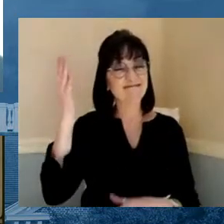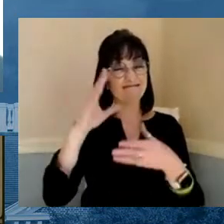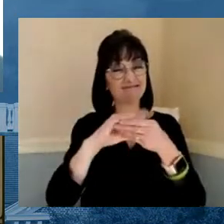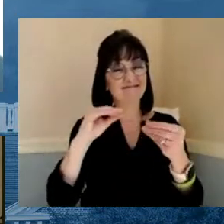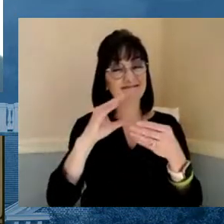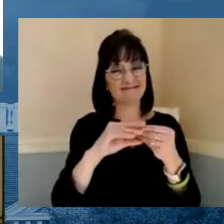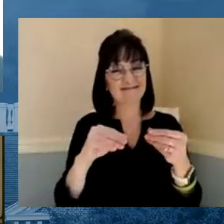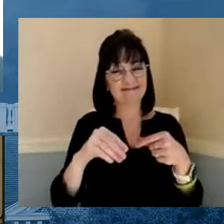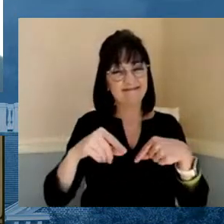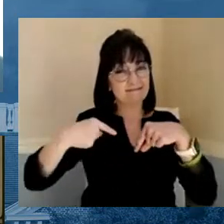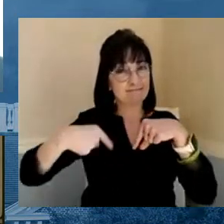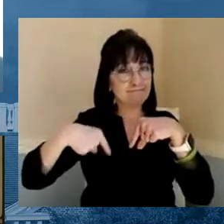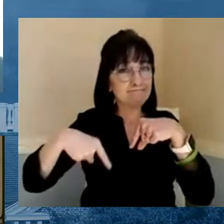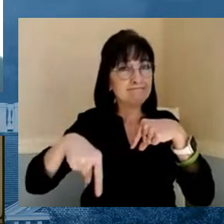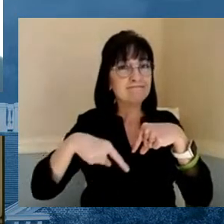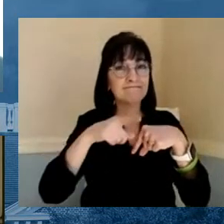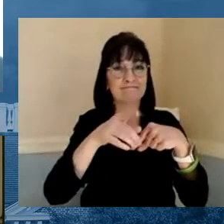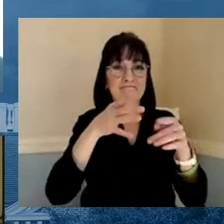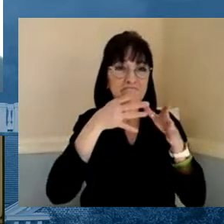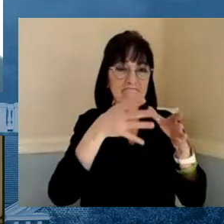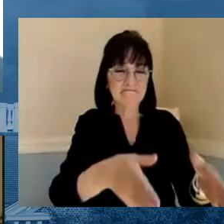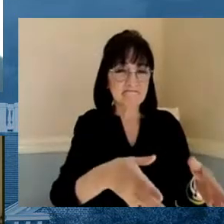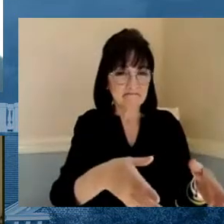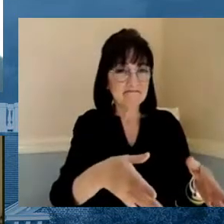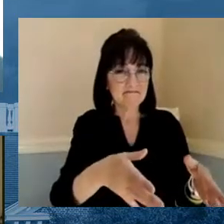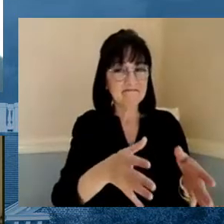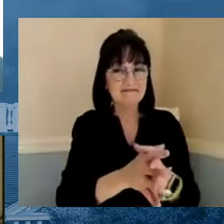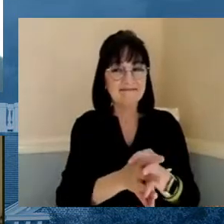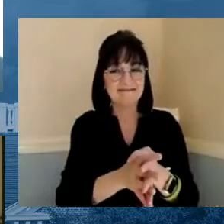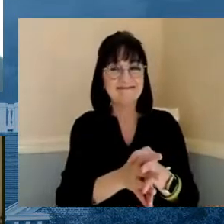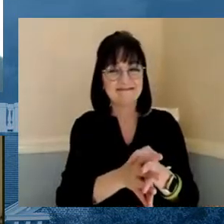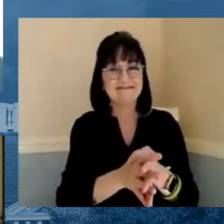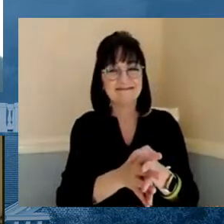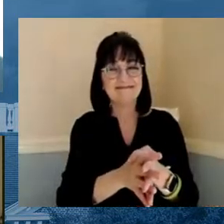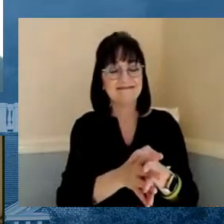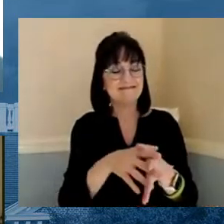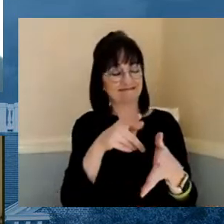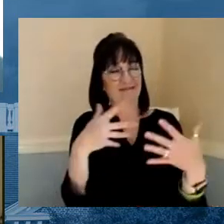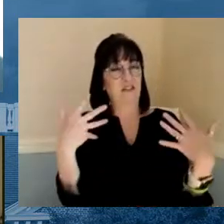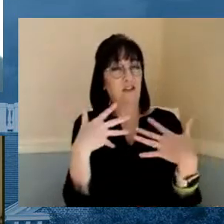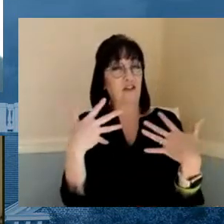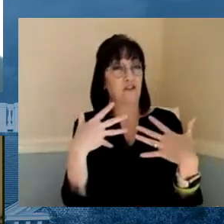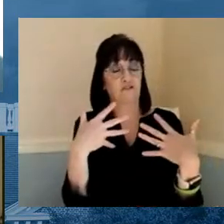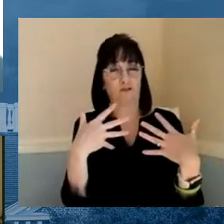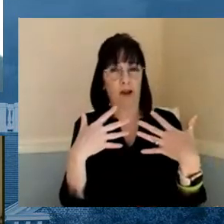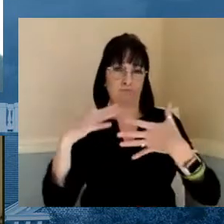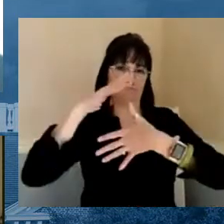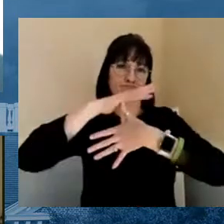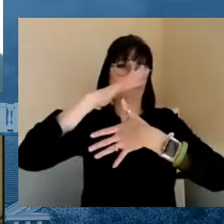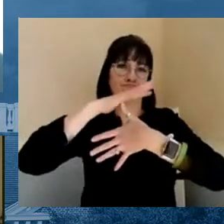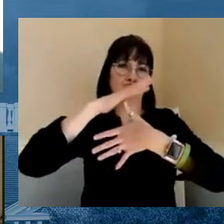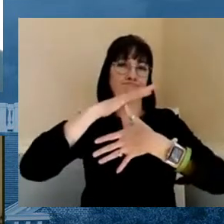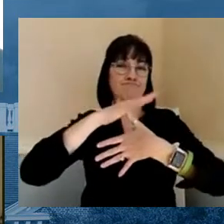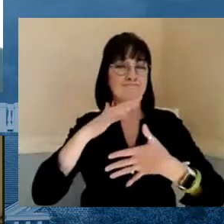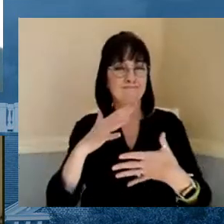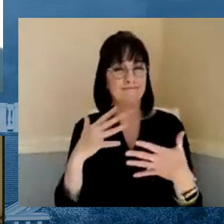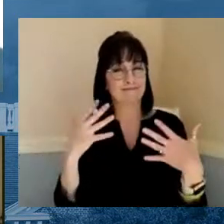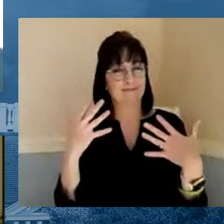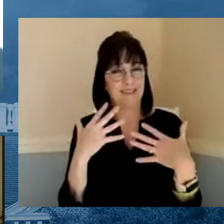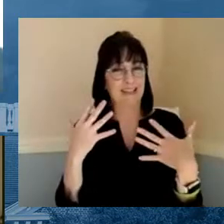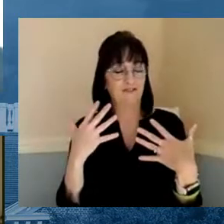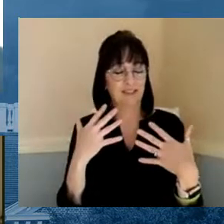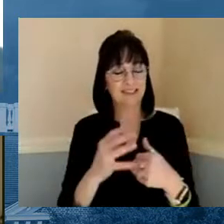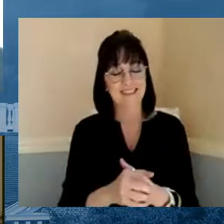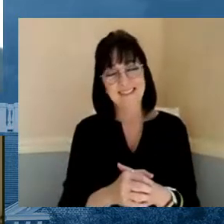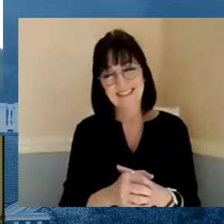poll people, that folks list towards the top of things that they're most feared, most afraid of